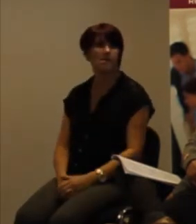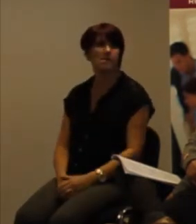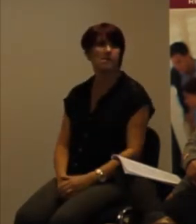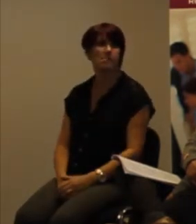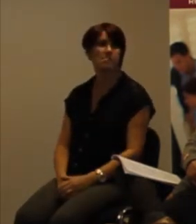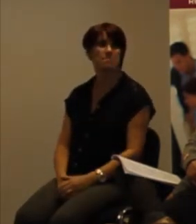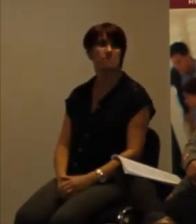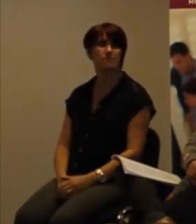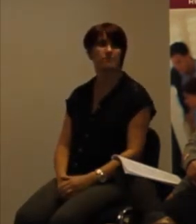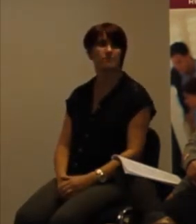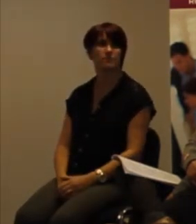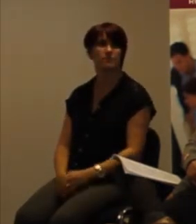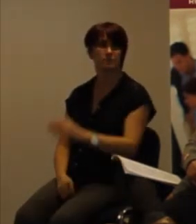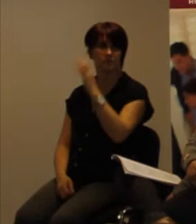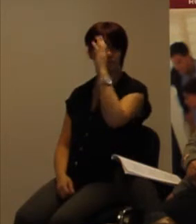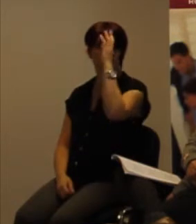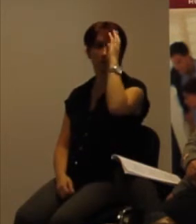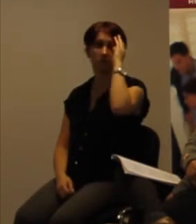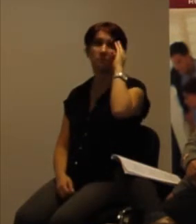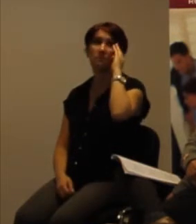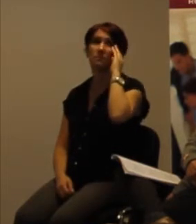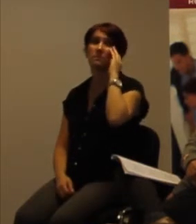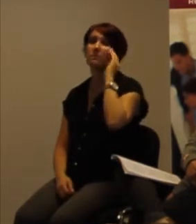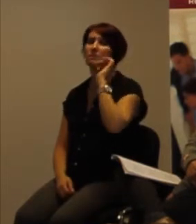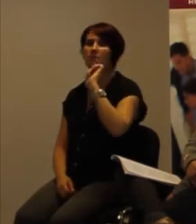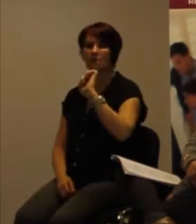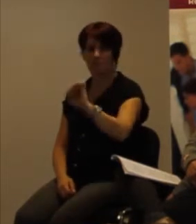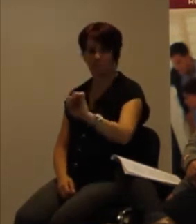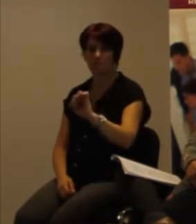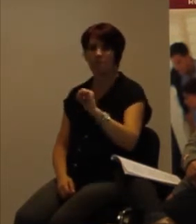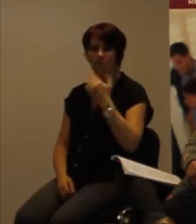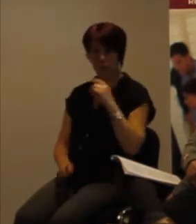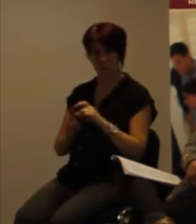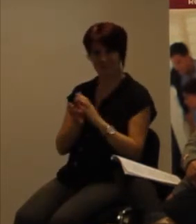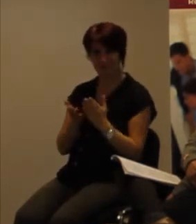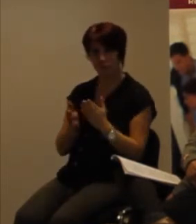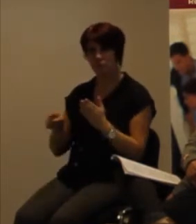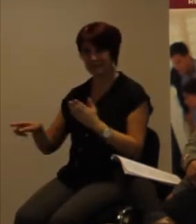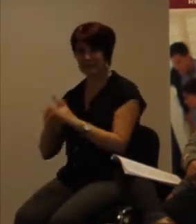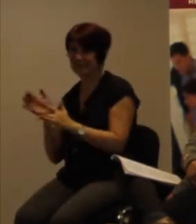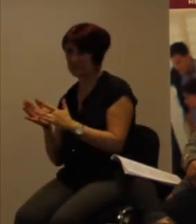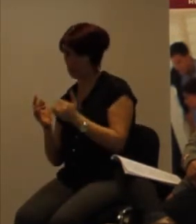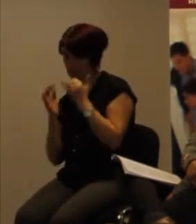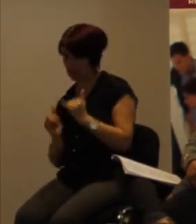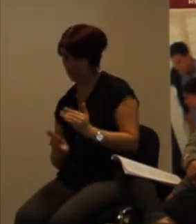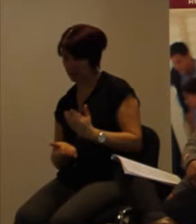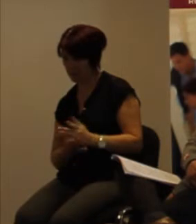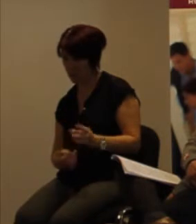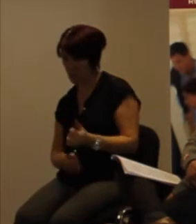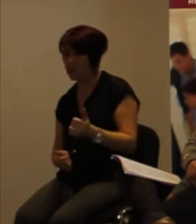Centres should check the dictionaries which are being used to ensure that they don't